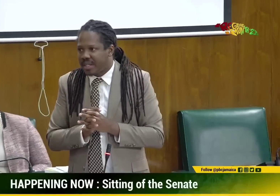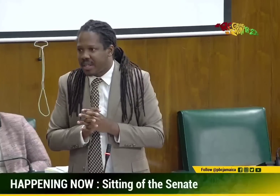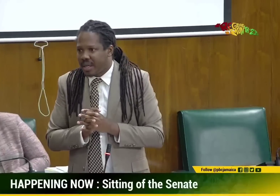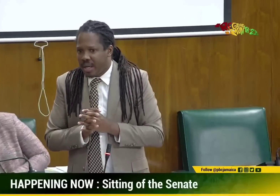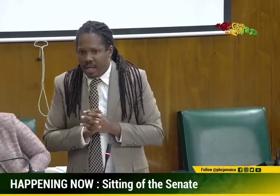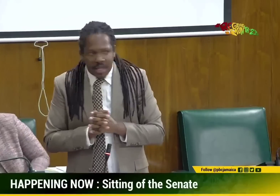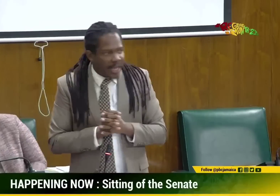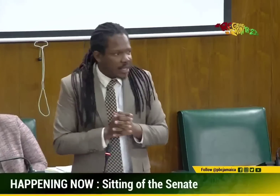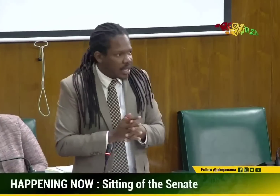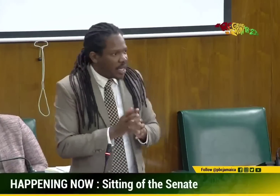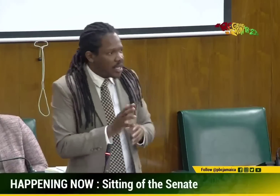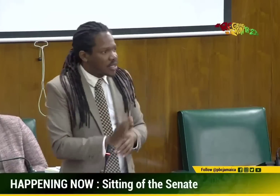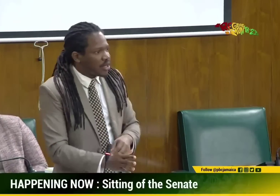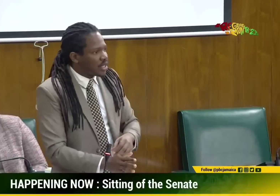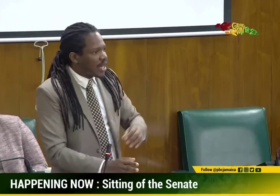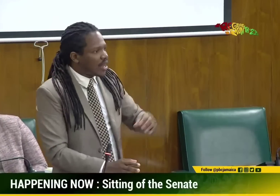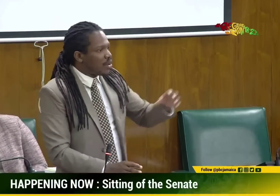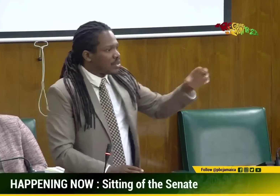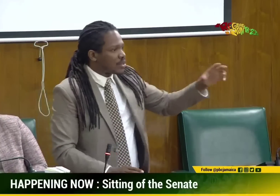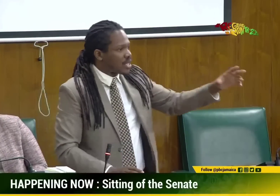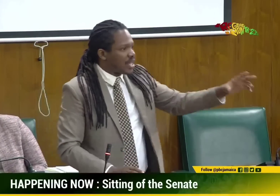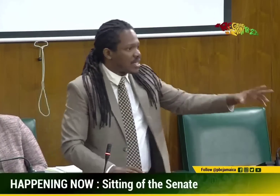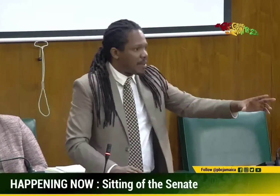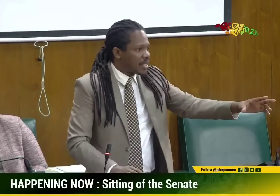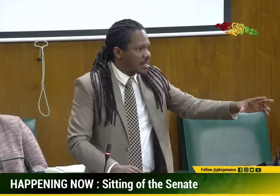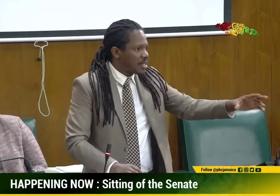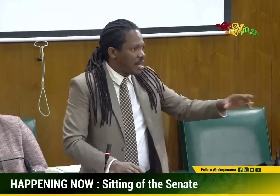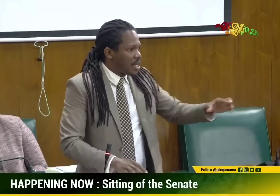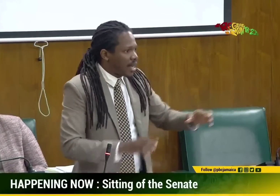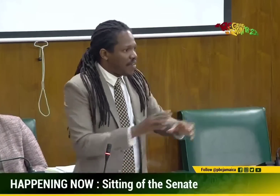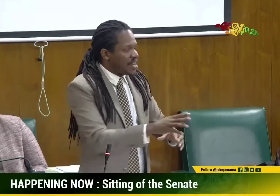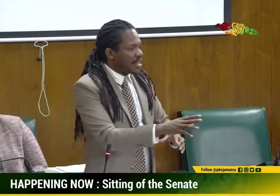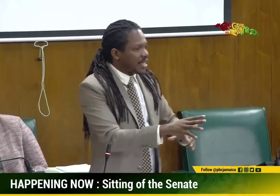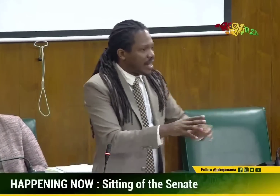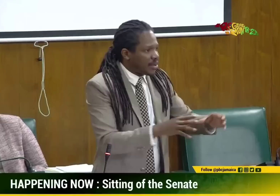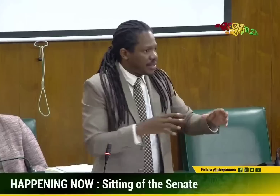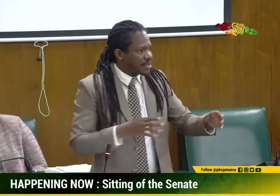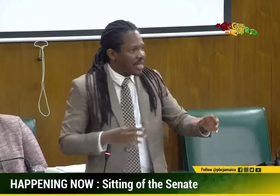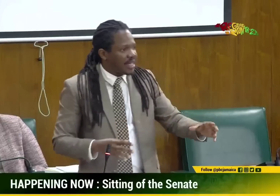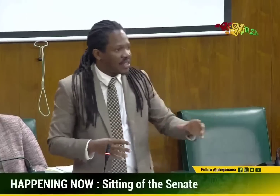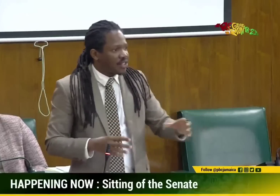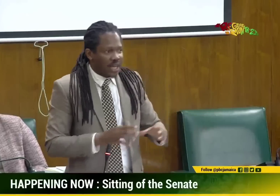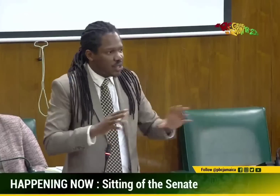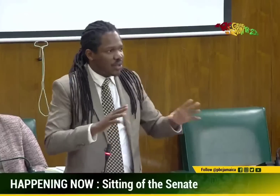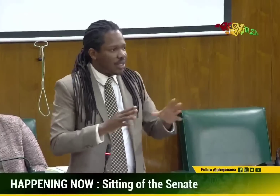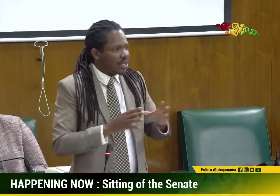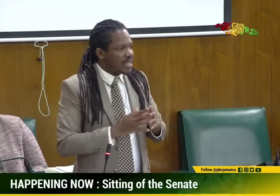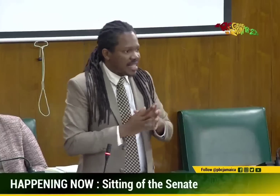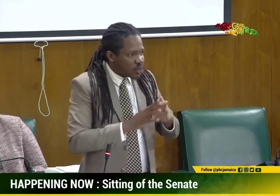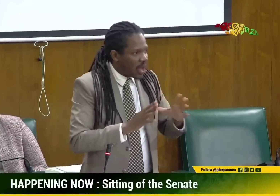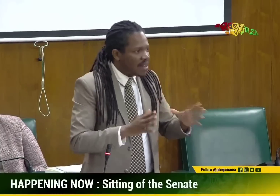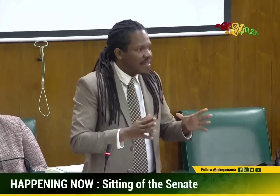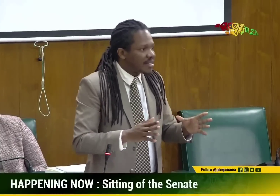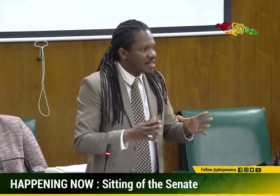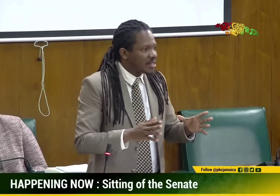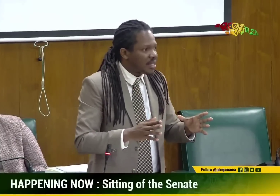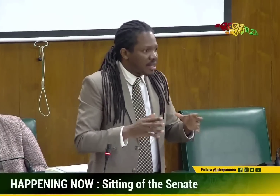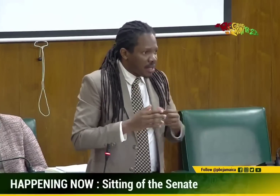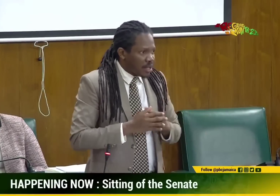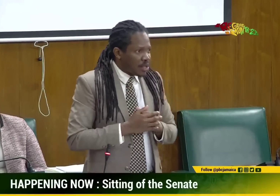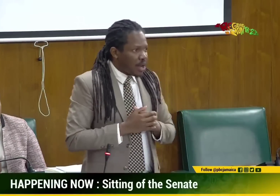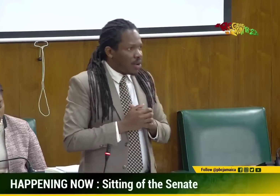method. That Kingston cannot go into St. Thomas. Clarendon cannot go into St. Catherine. That's the only thing that